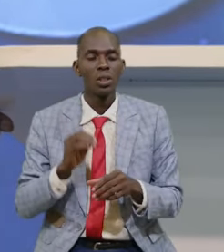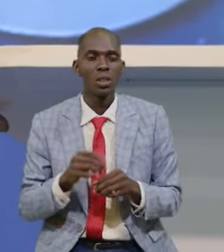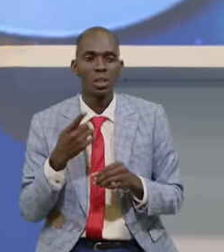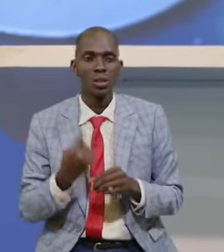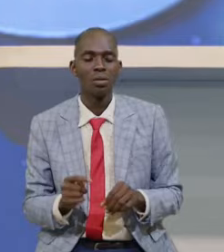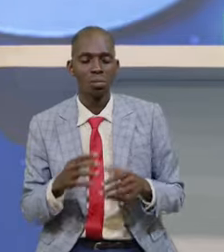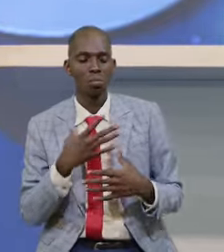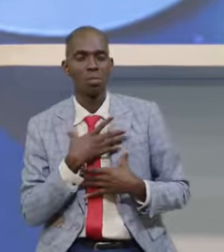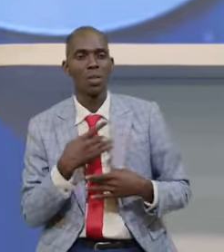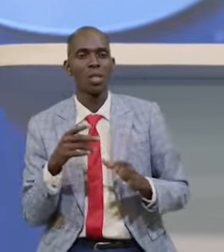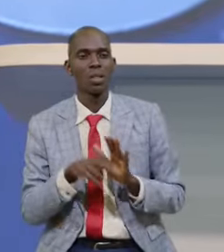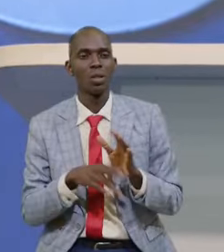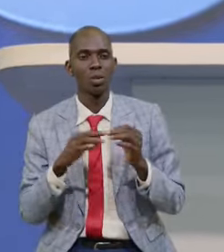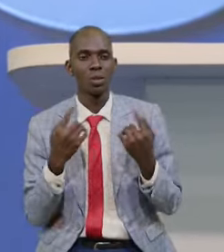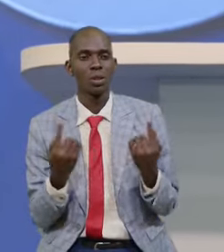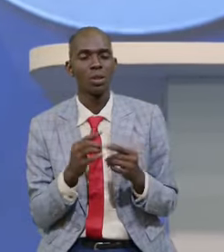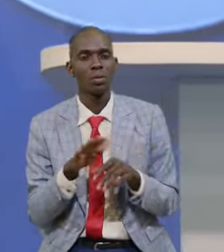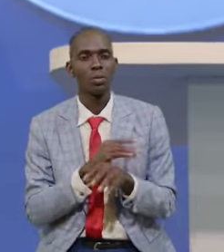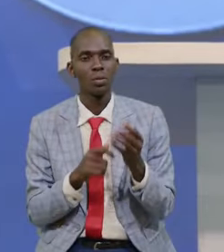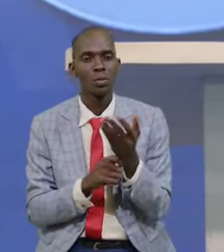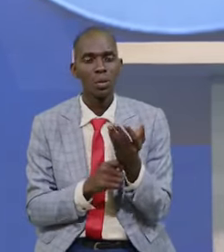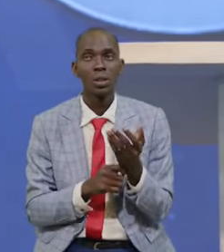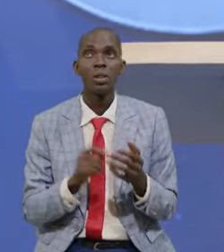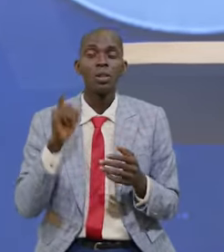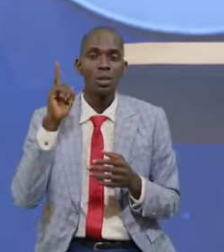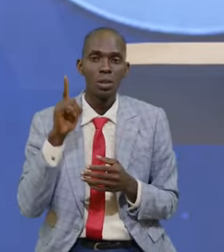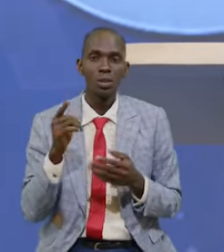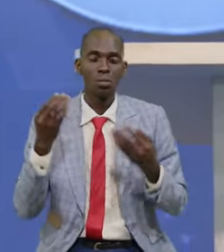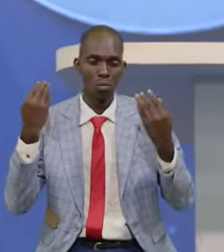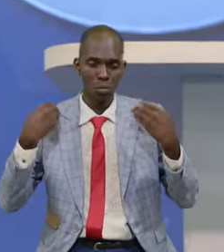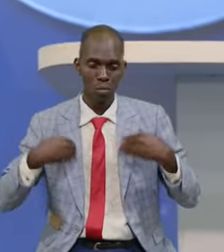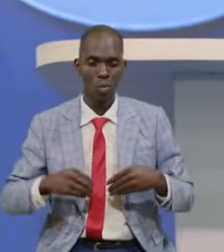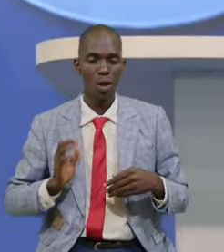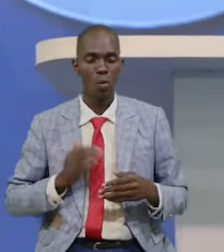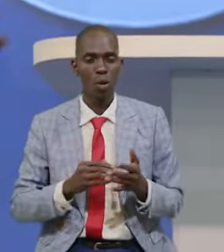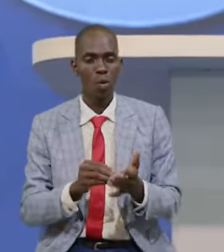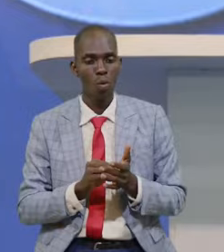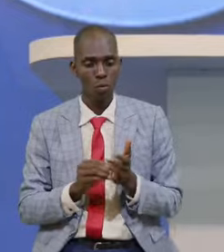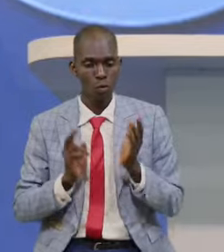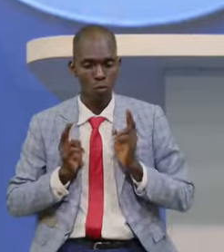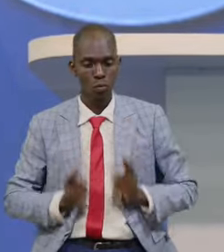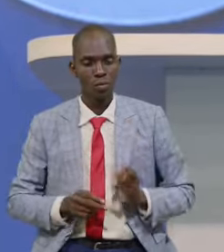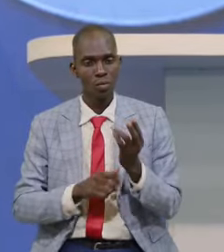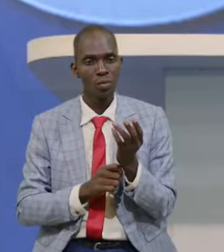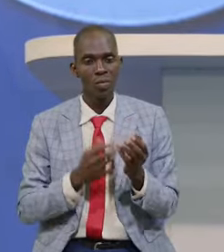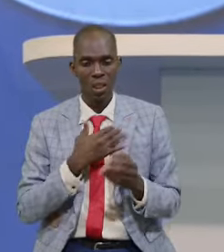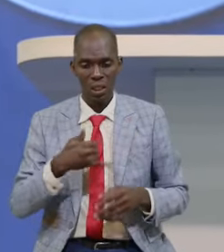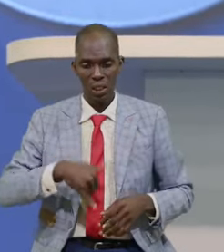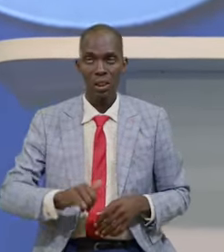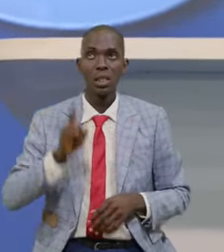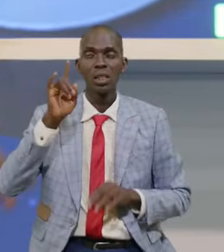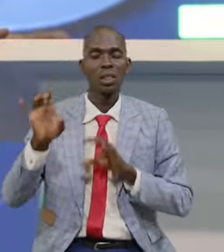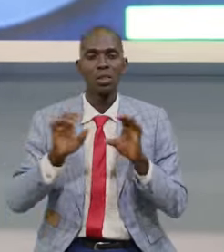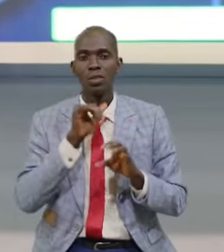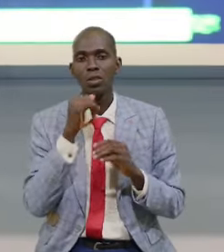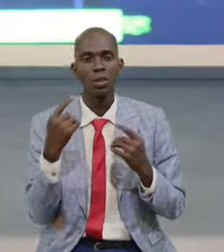flesh. He brought on our own flesh, yet without sin, and for sin condemned sin in